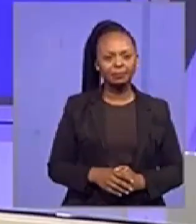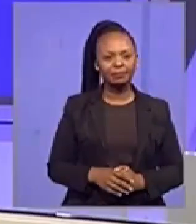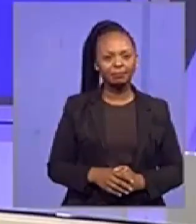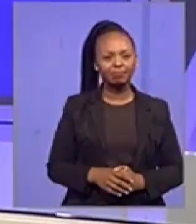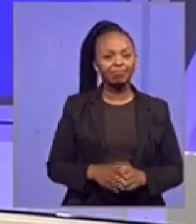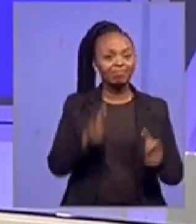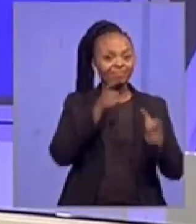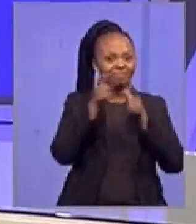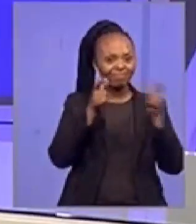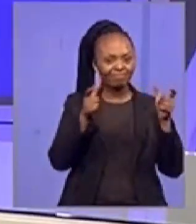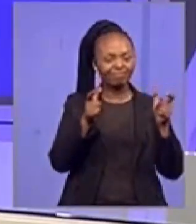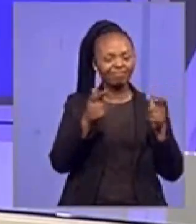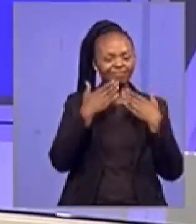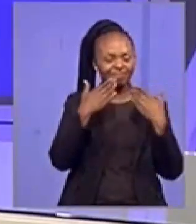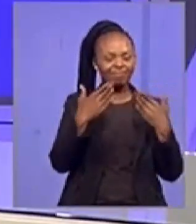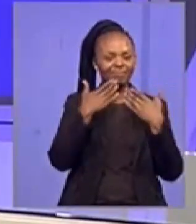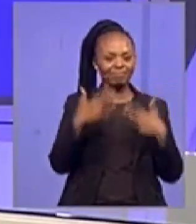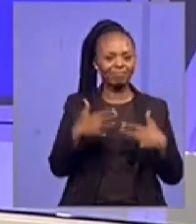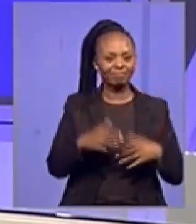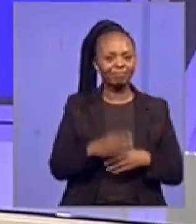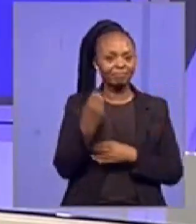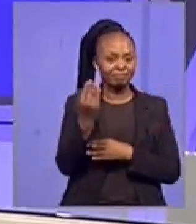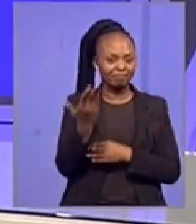Maikutlo a ka dikgatiso tsa ho tse pona ke a latelang.